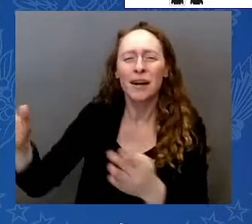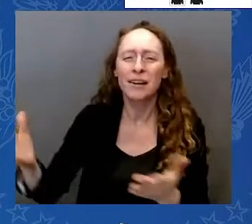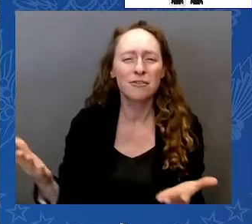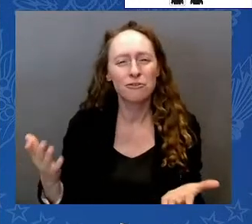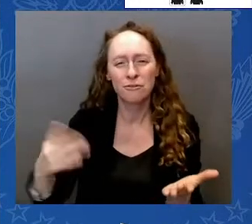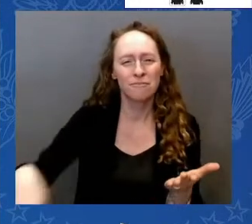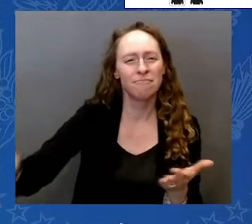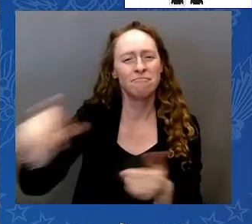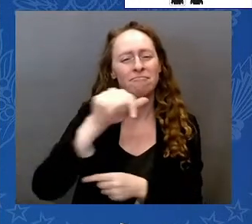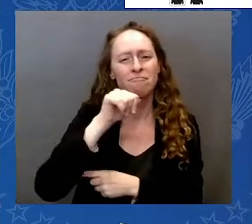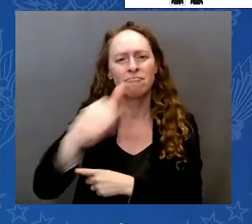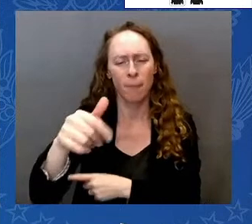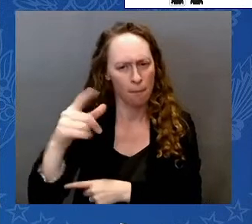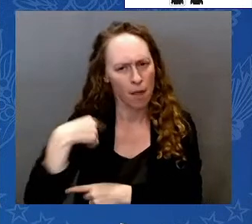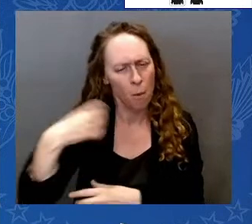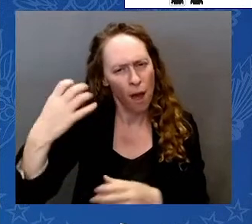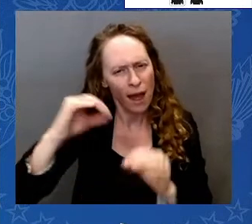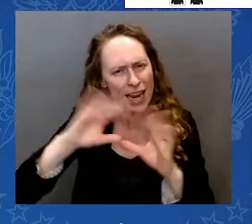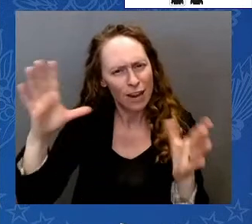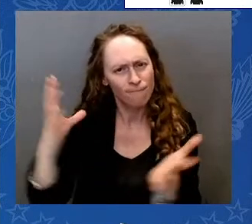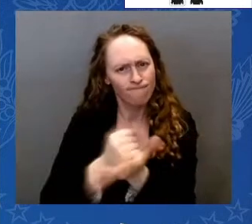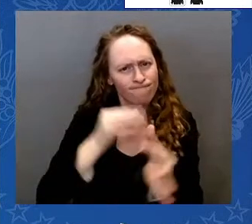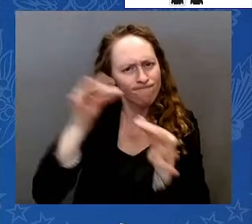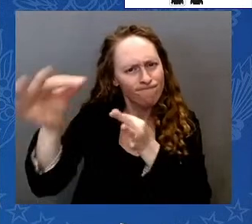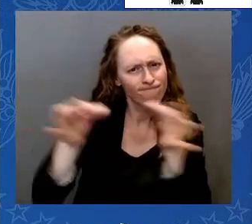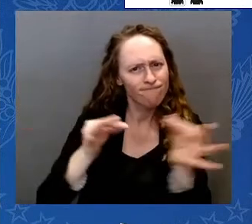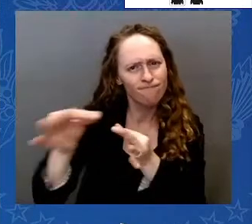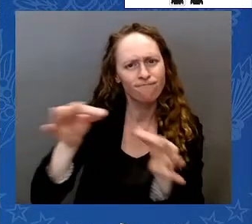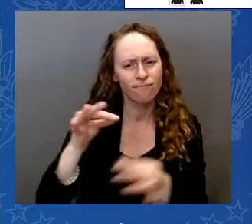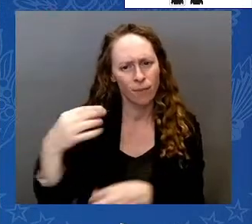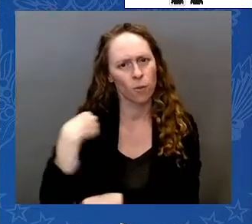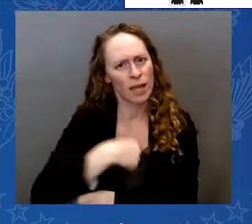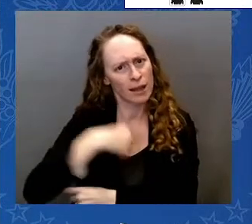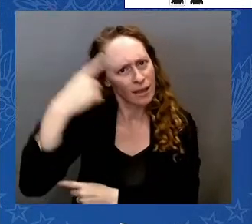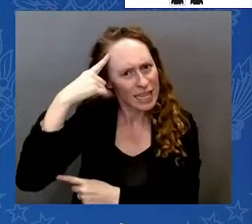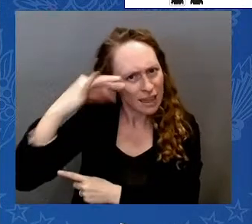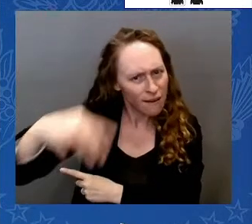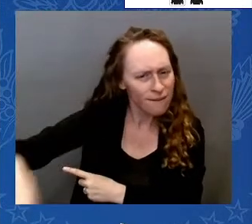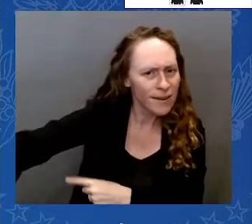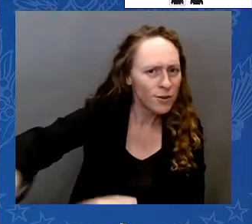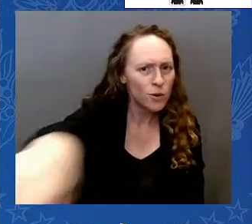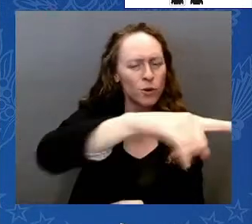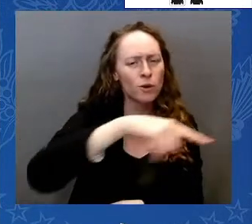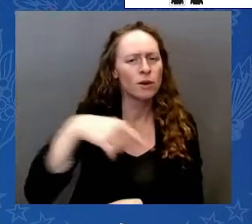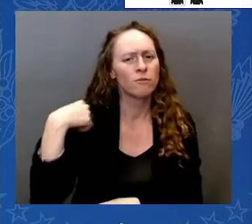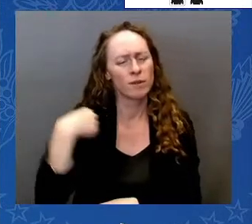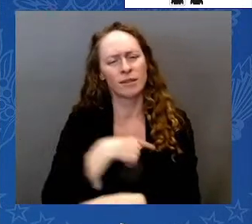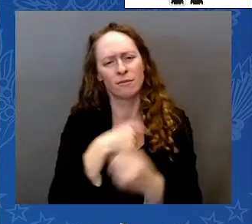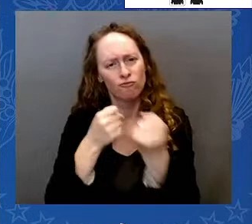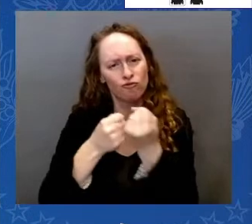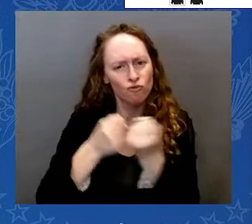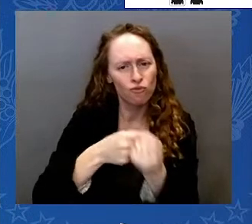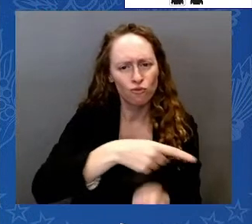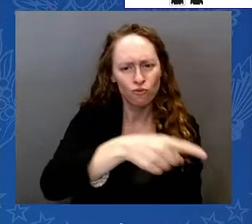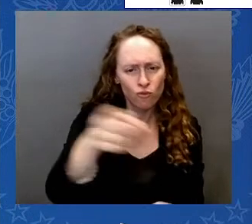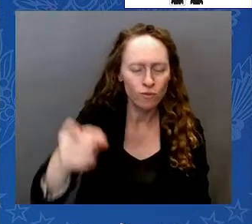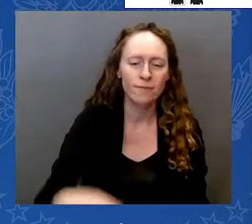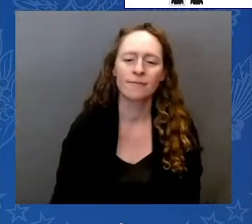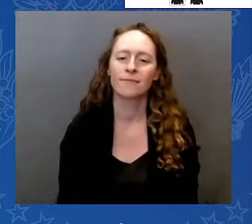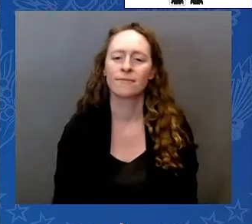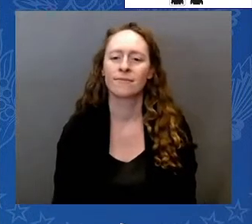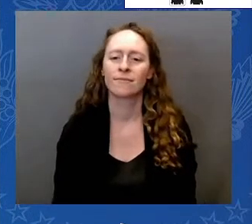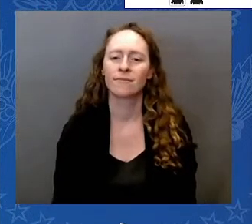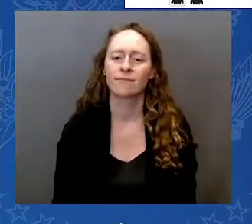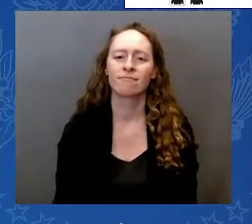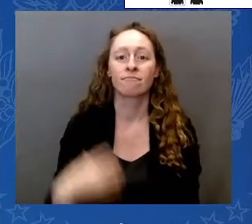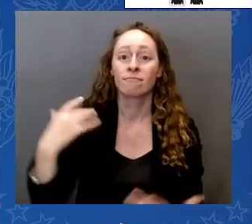his incredible private sector investment in America. If I could divert for just a second, we had a piece of